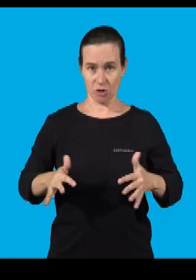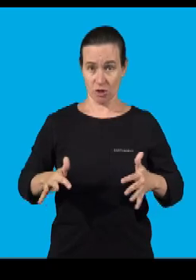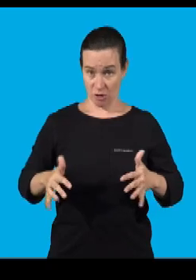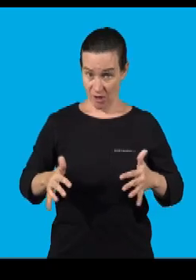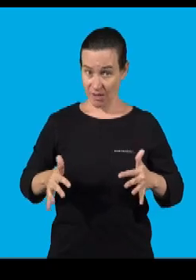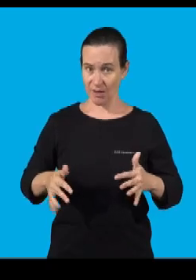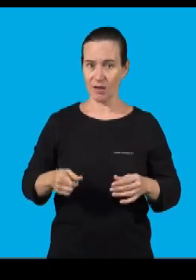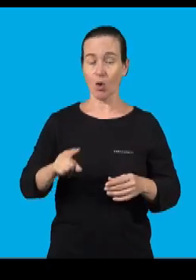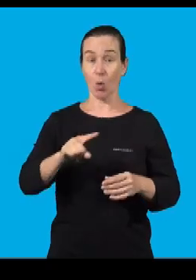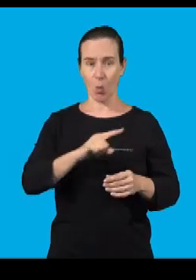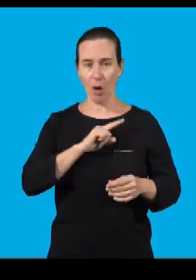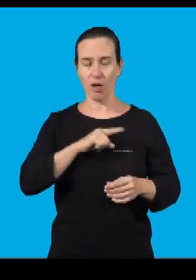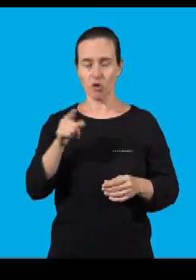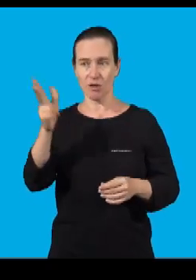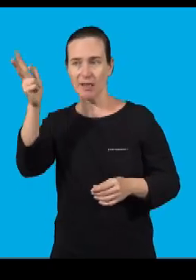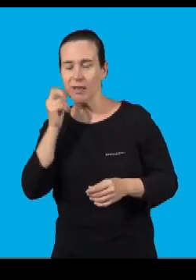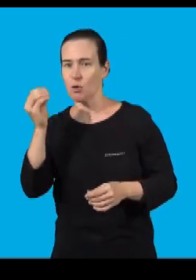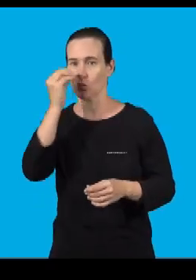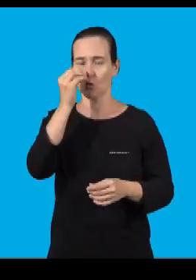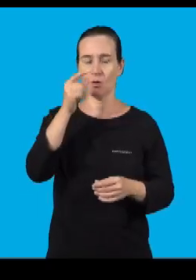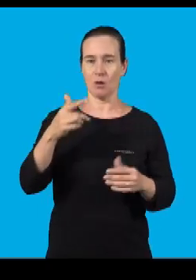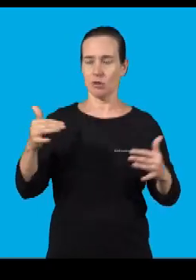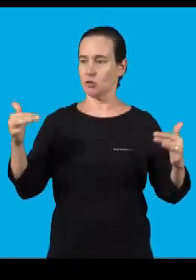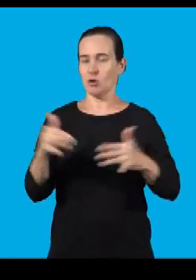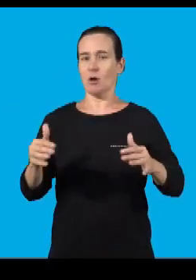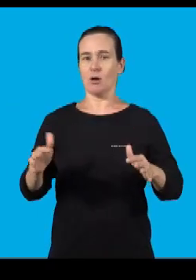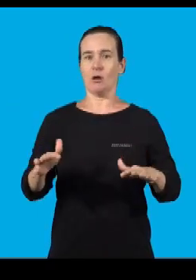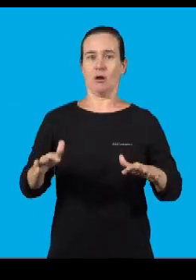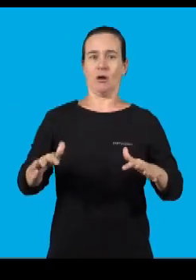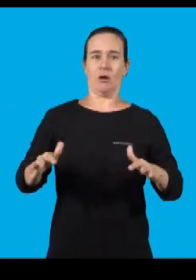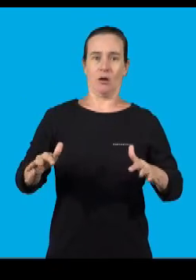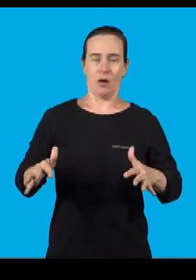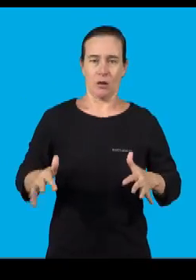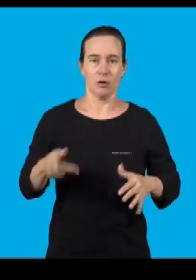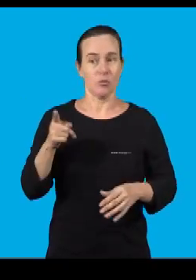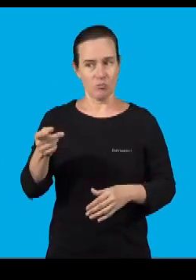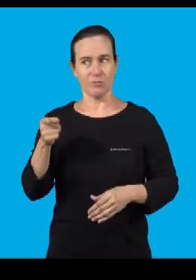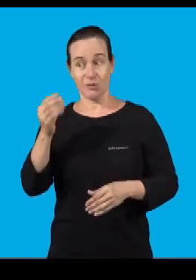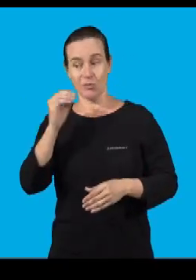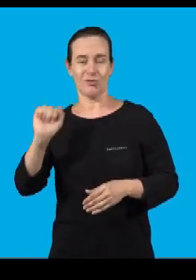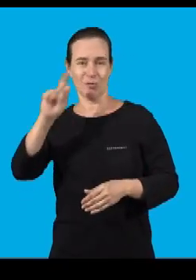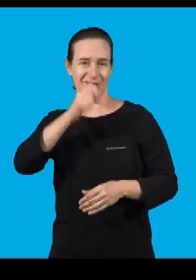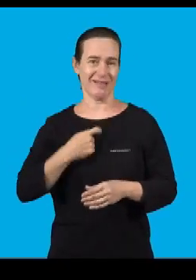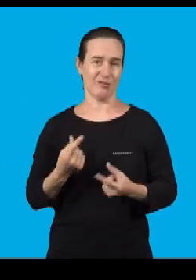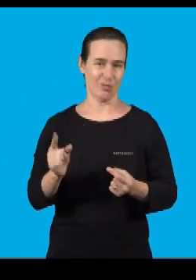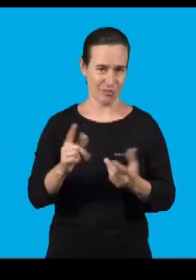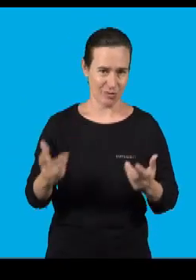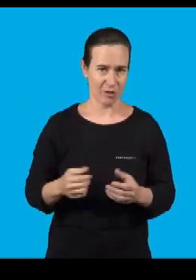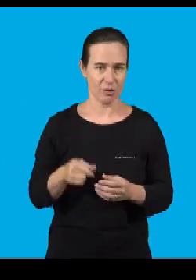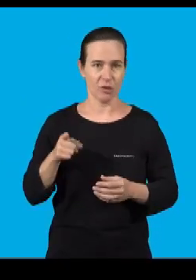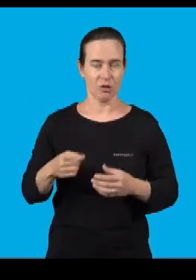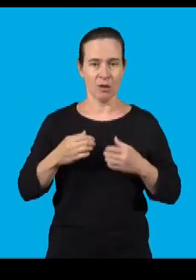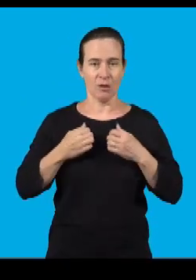were shaking because it was a reaction, all right? It's a shock reaction to the news she received about her